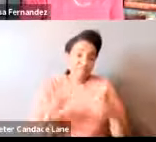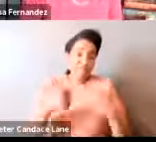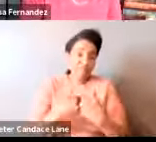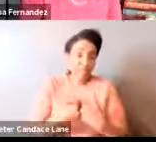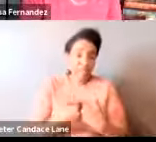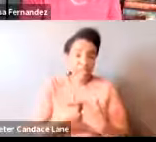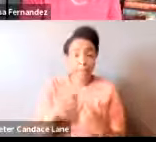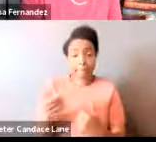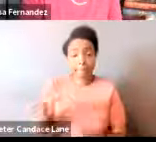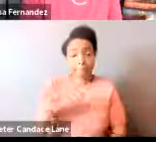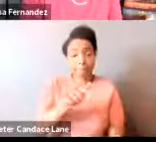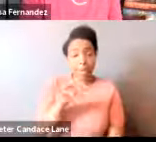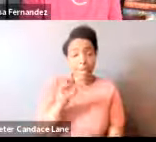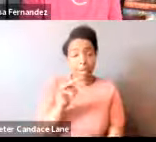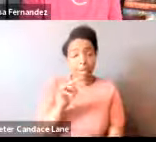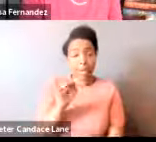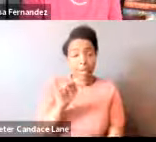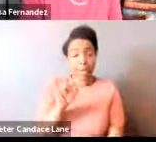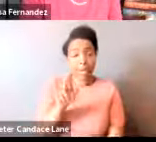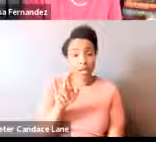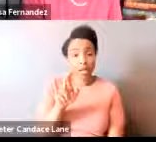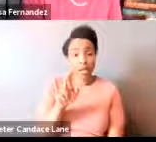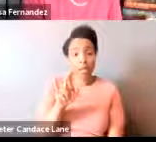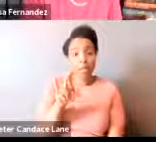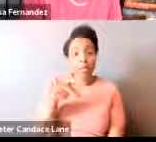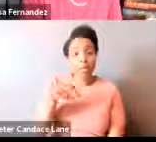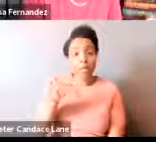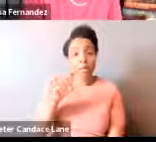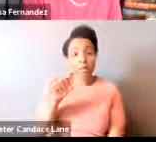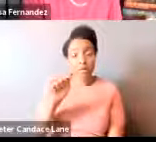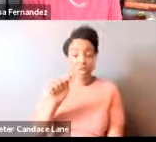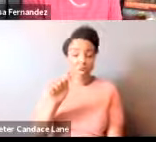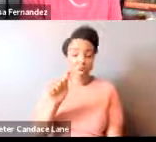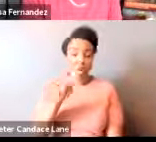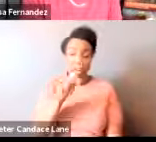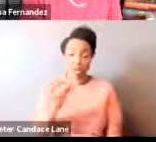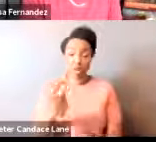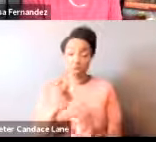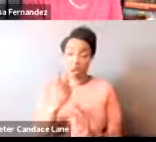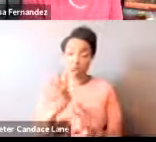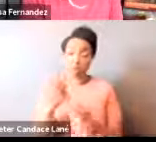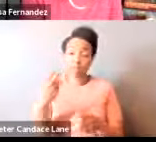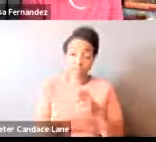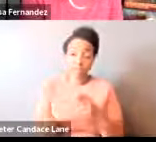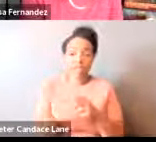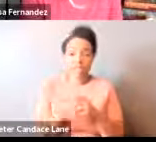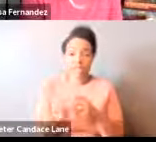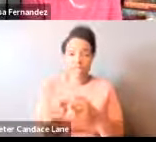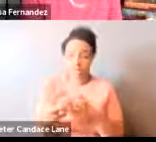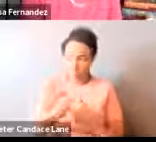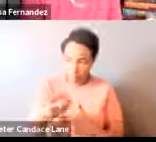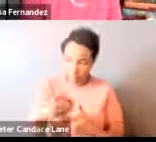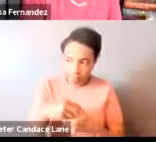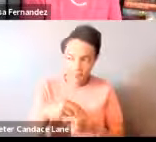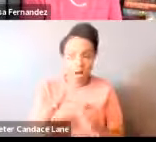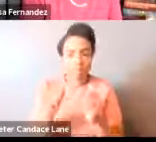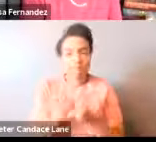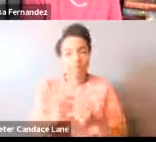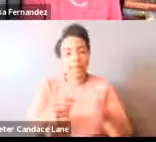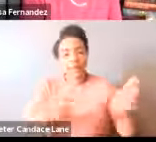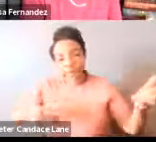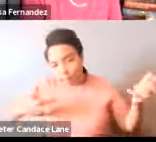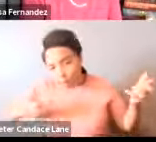the hard things is the impact that it's had on being able to collaborate with musicians. And Ross